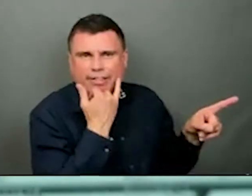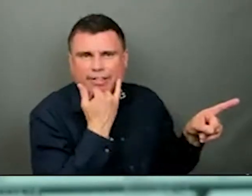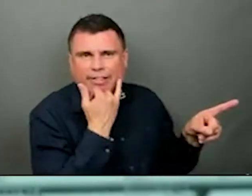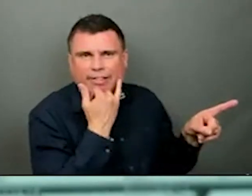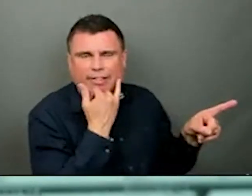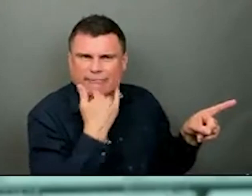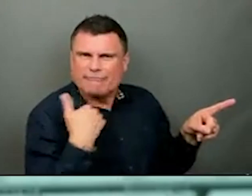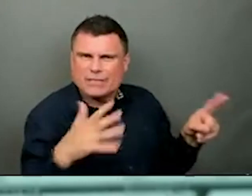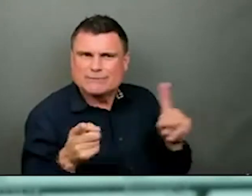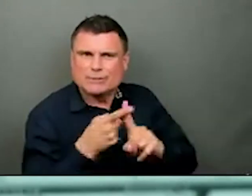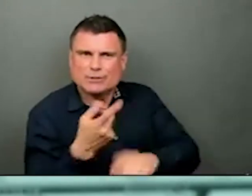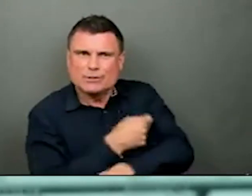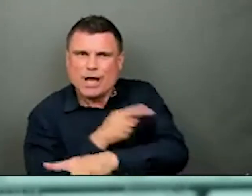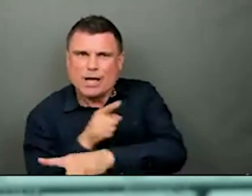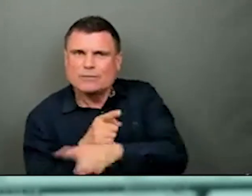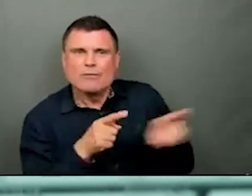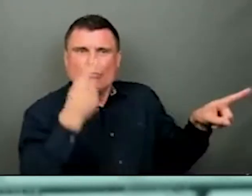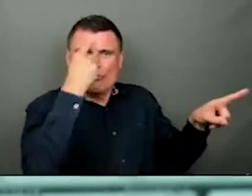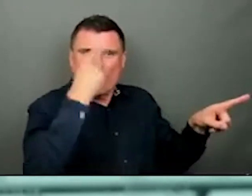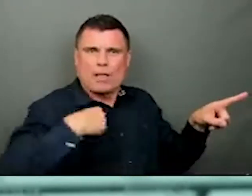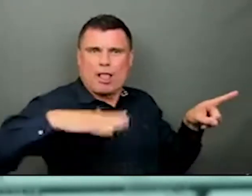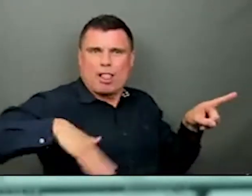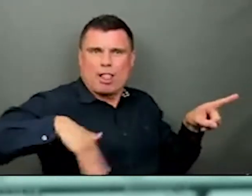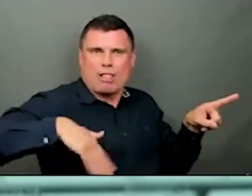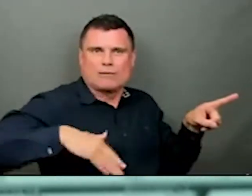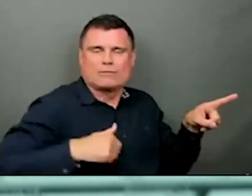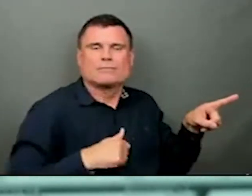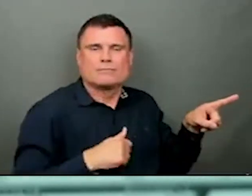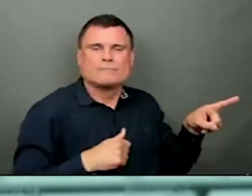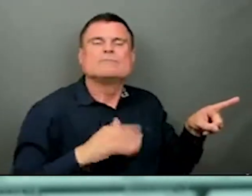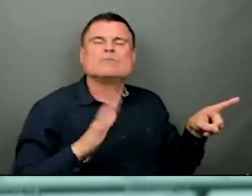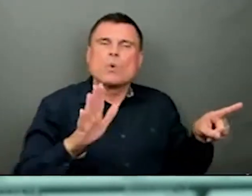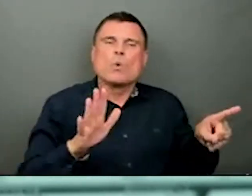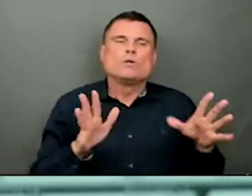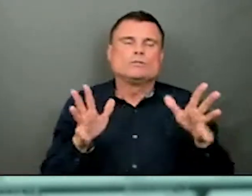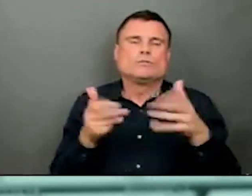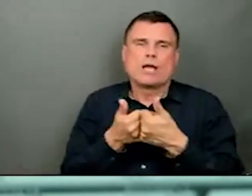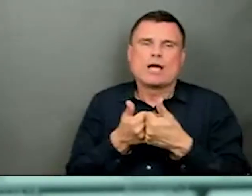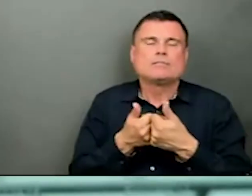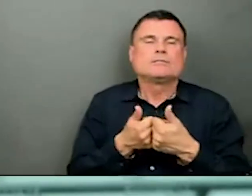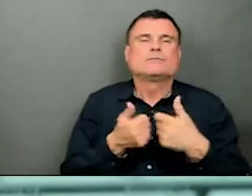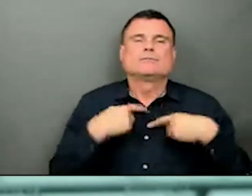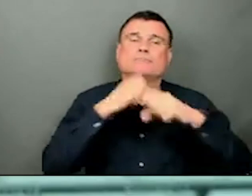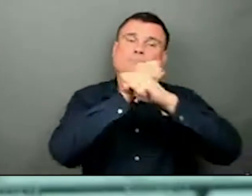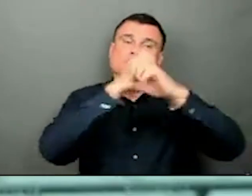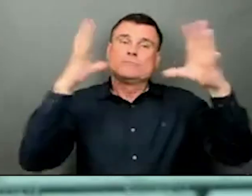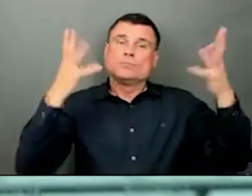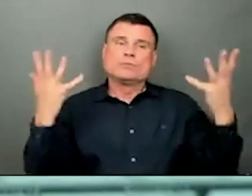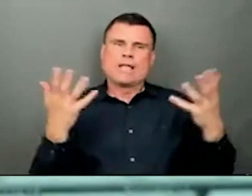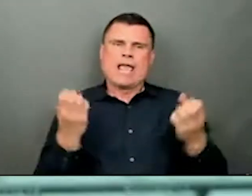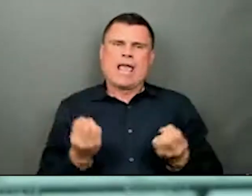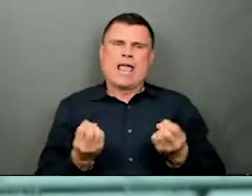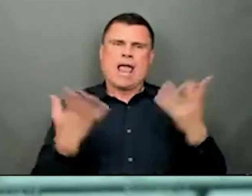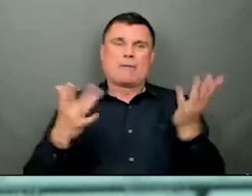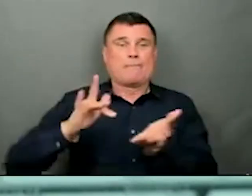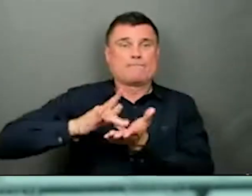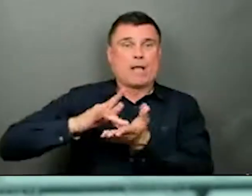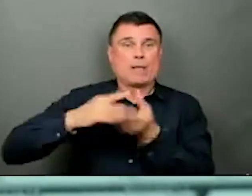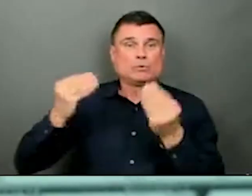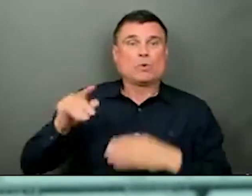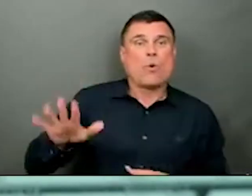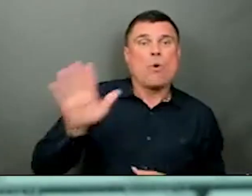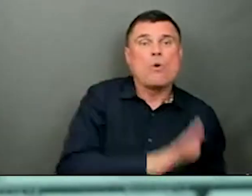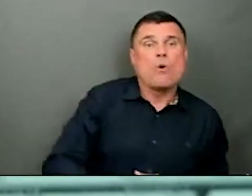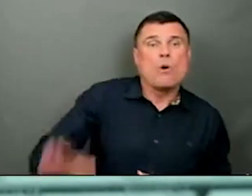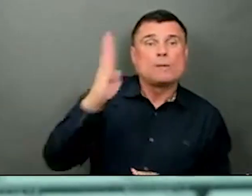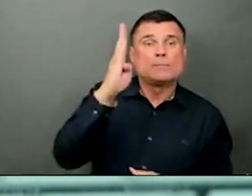and that's one of the challenges we have with working with the many pharmacies and the systems that we have. So it is much more likely